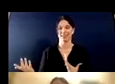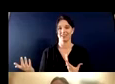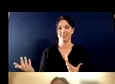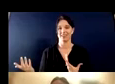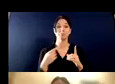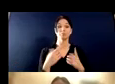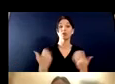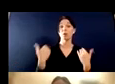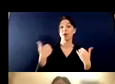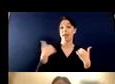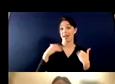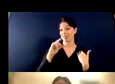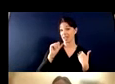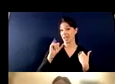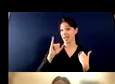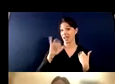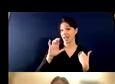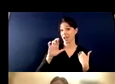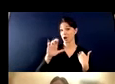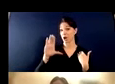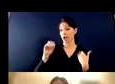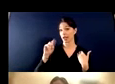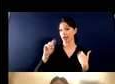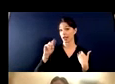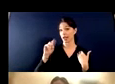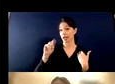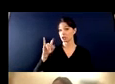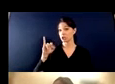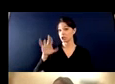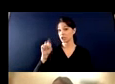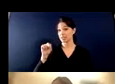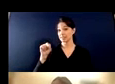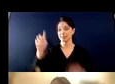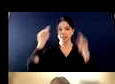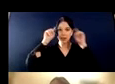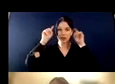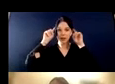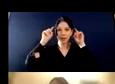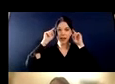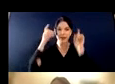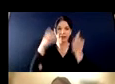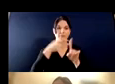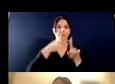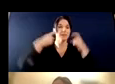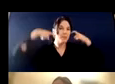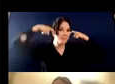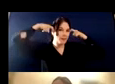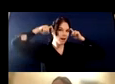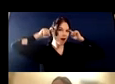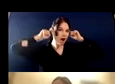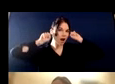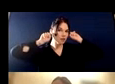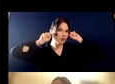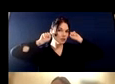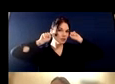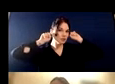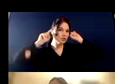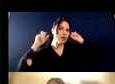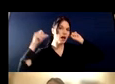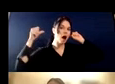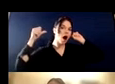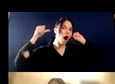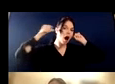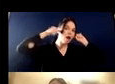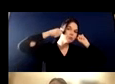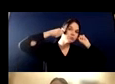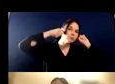aids, which is what this person here is wearing. They typically sit behind the ear. There's an ear mold that goes into the